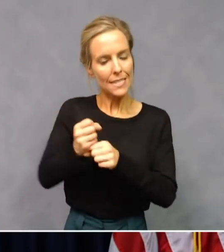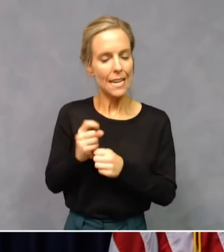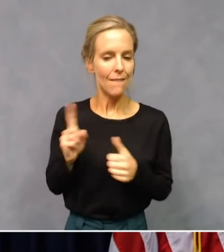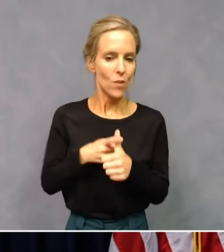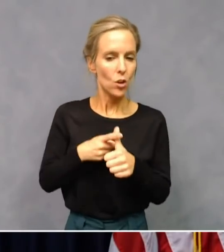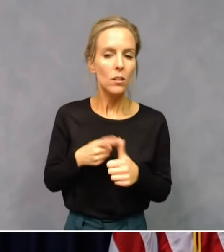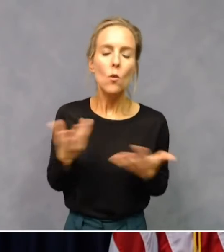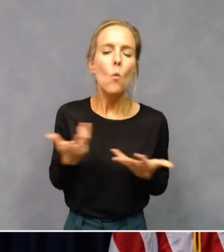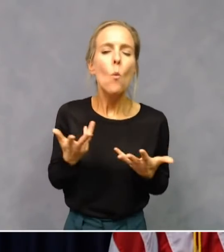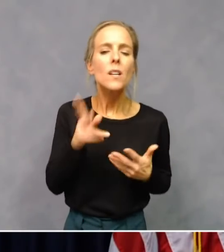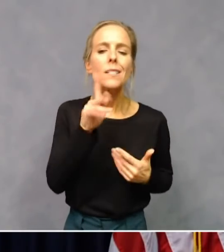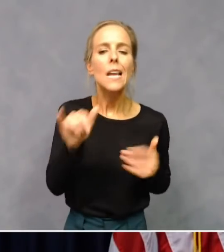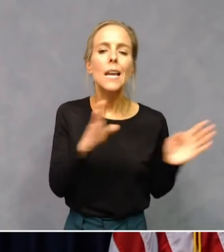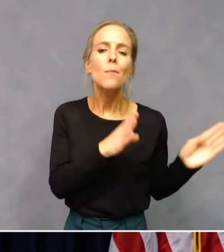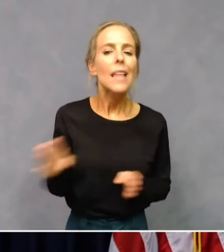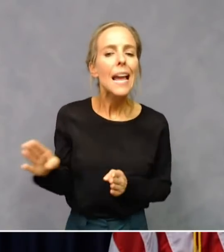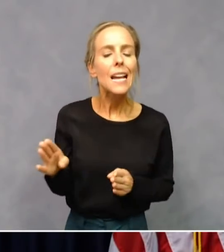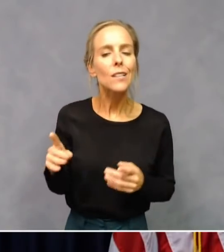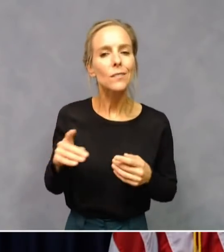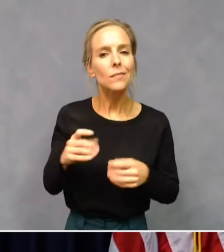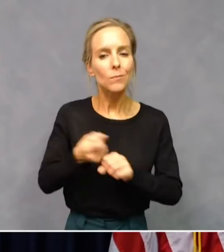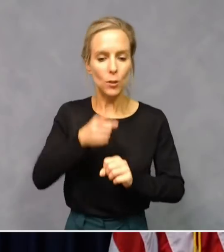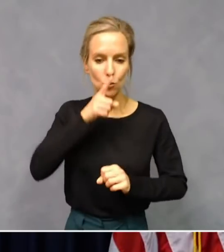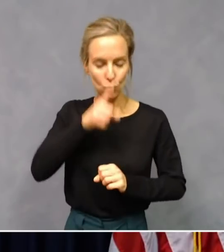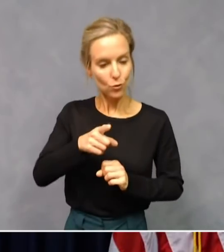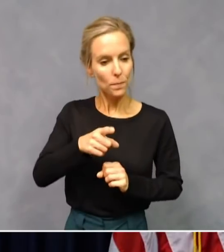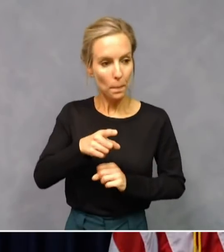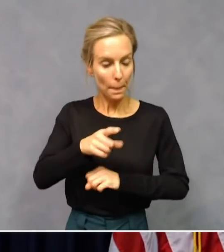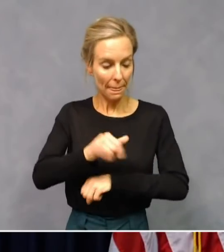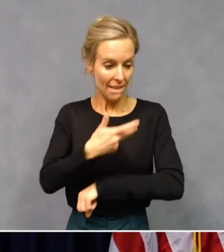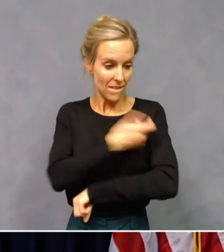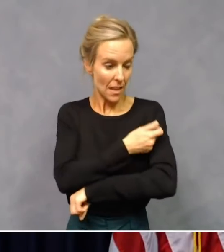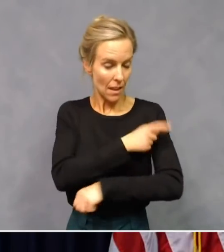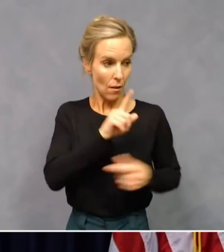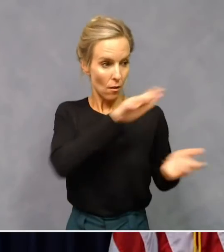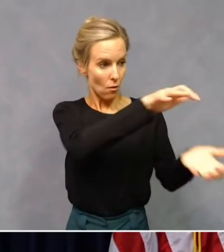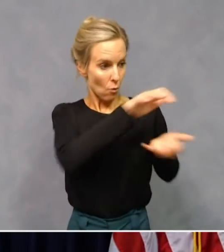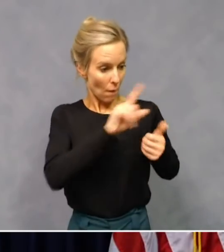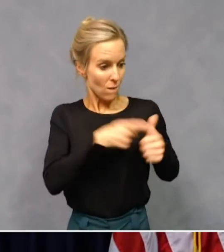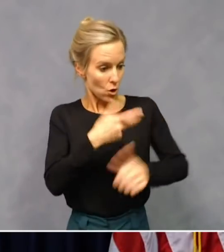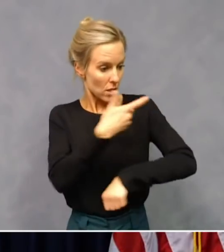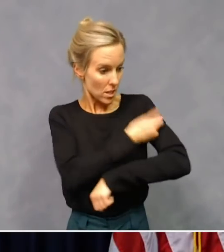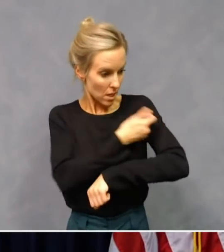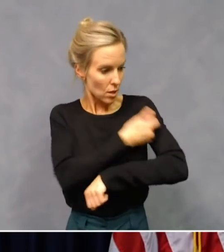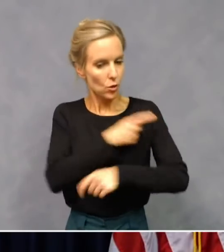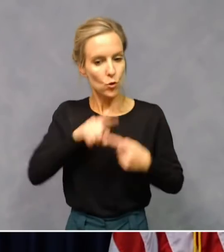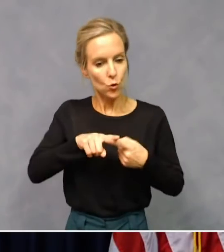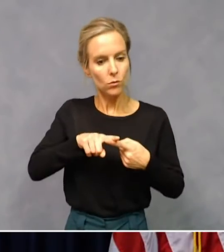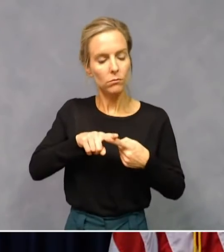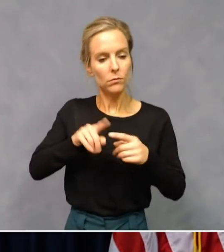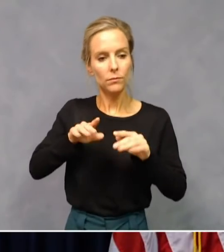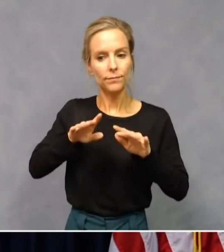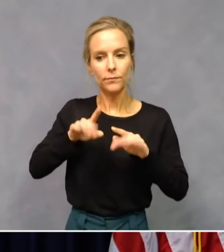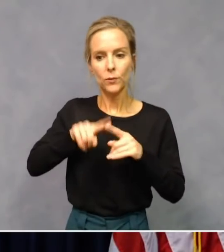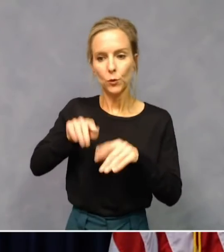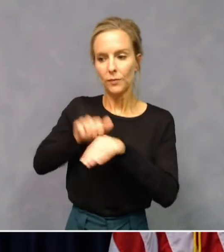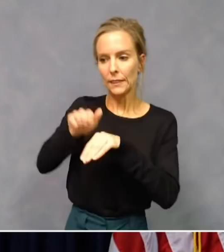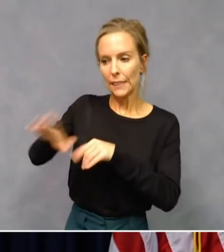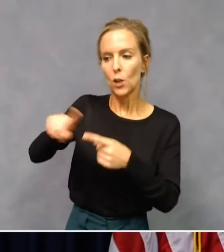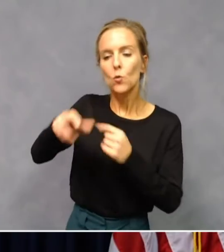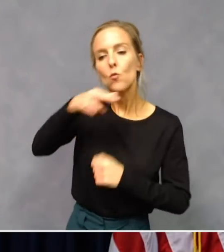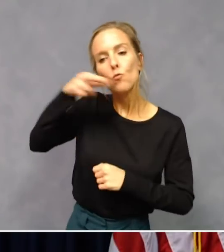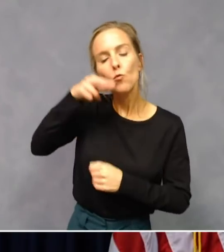manage getting this very first vaccine to our rural population? And is there any CARES Act money left to